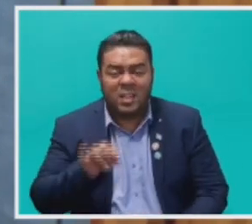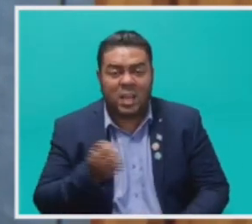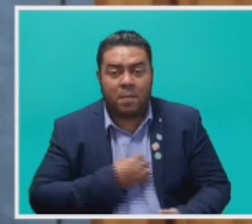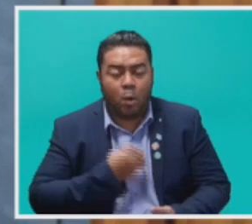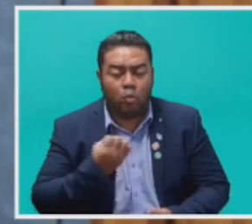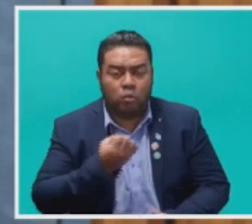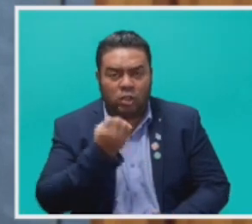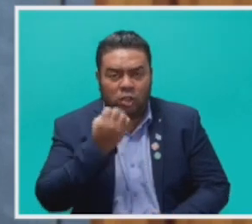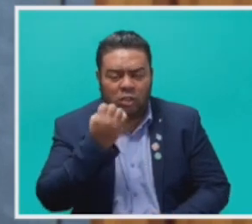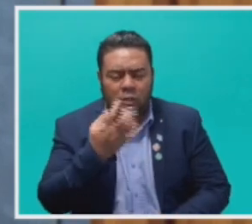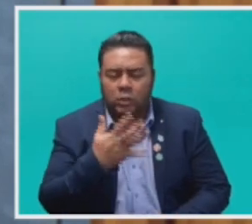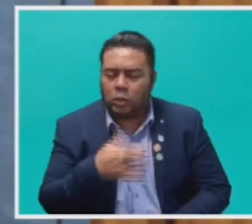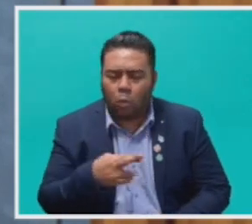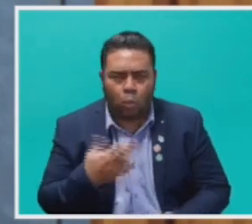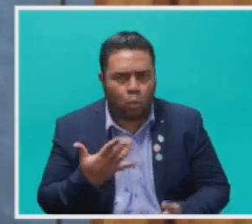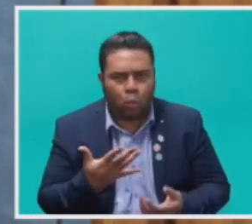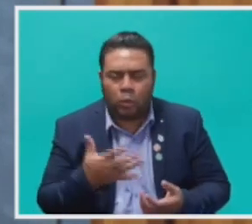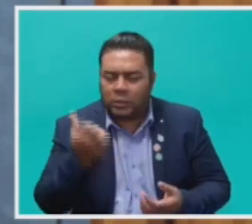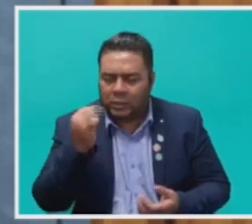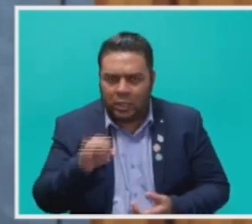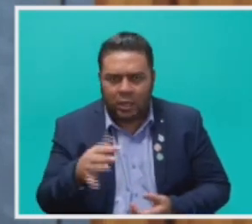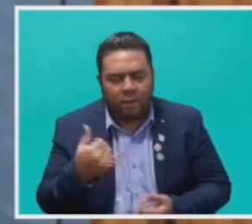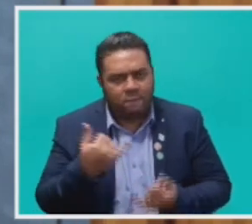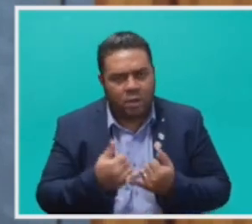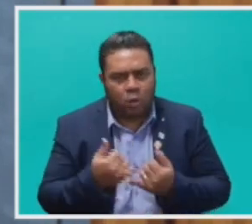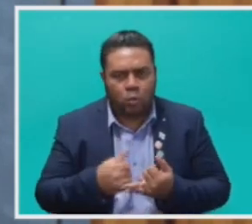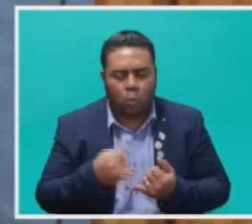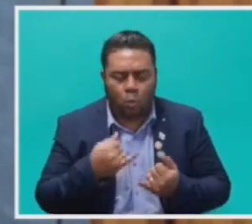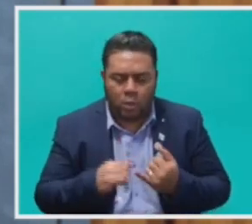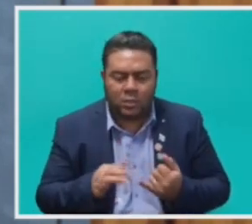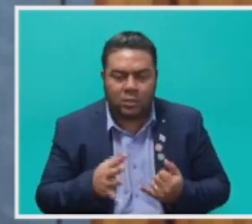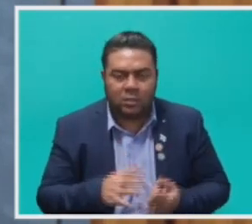than 2 decades later and needs a process and closure.